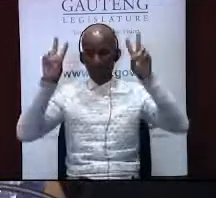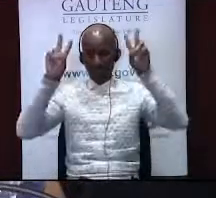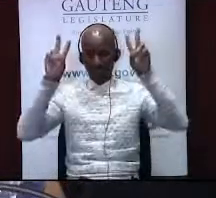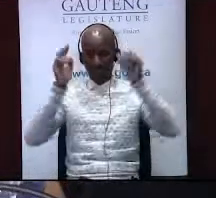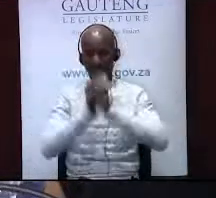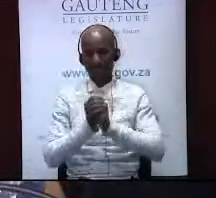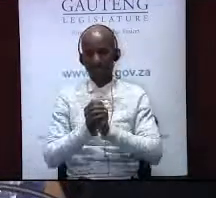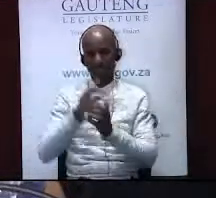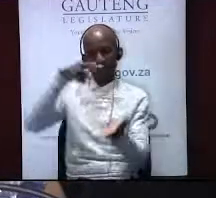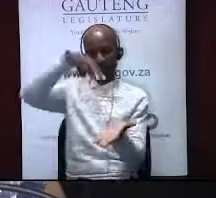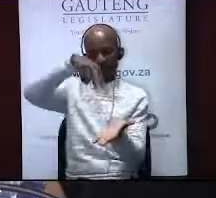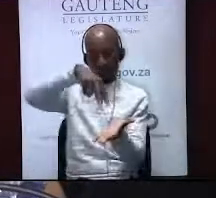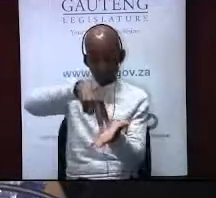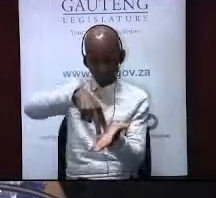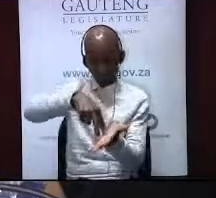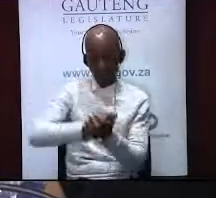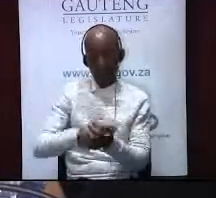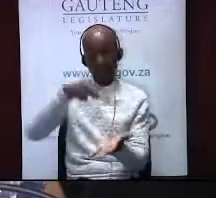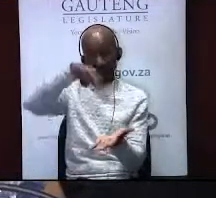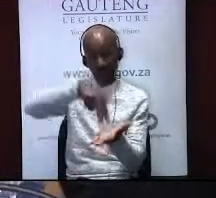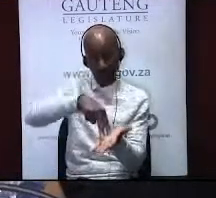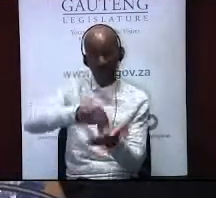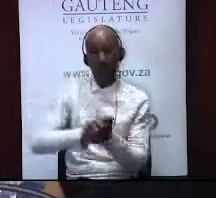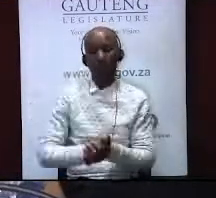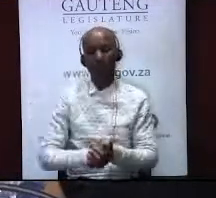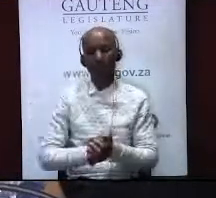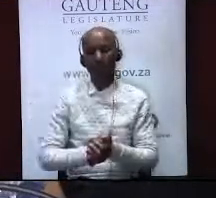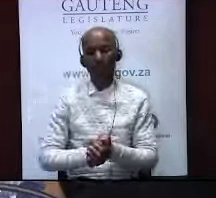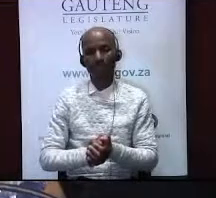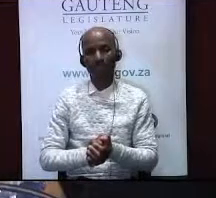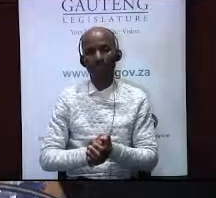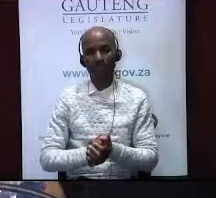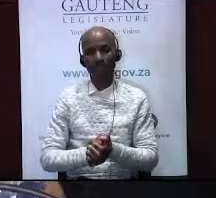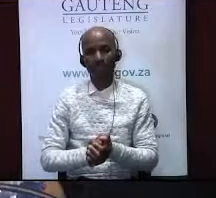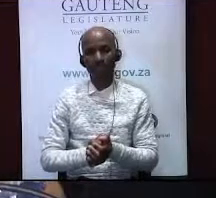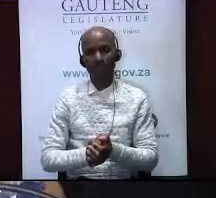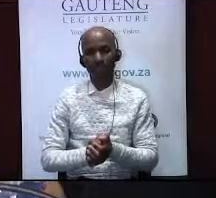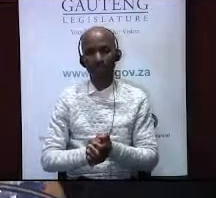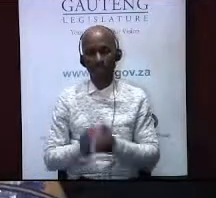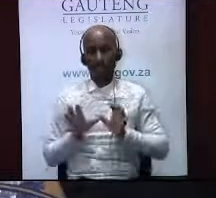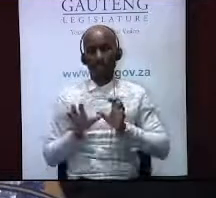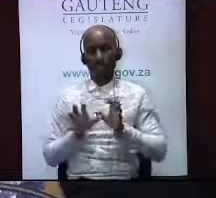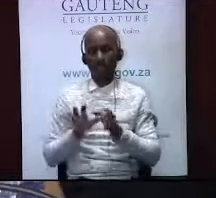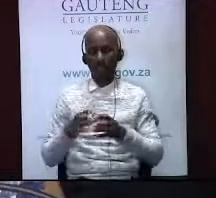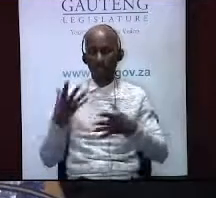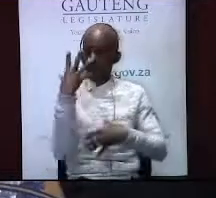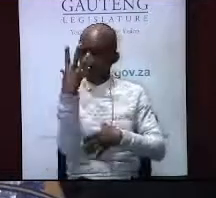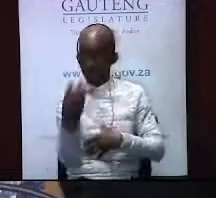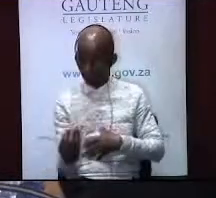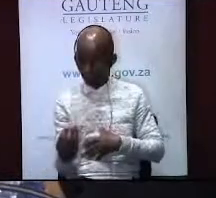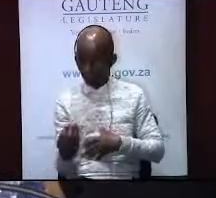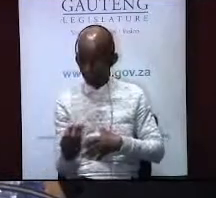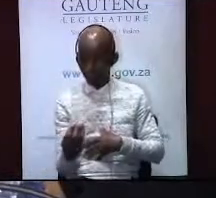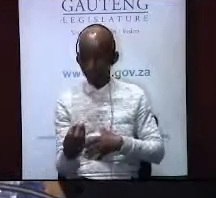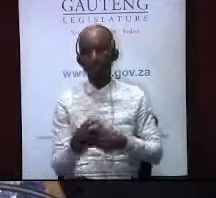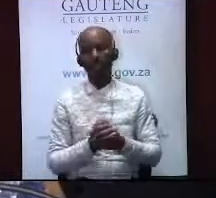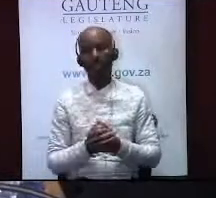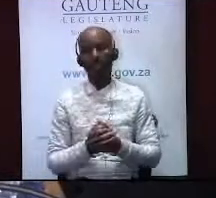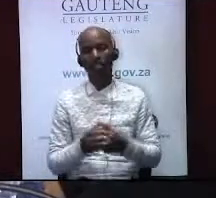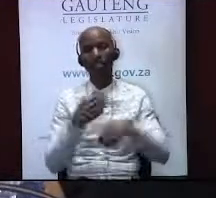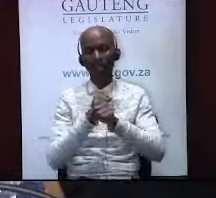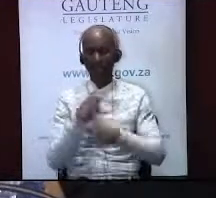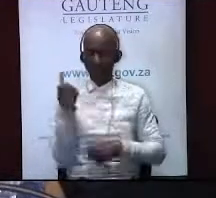your fitted also. You put on, you take